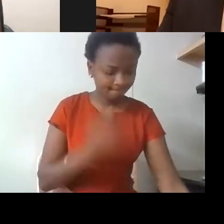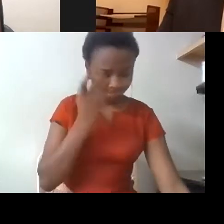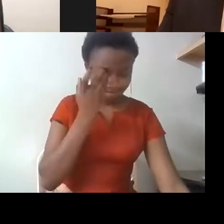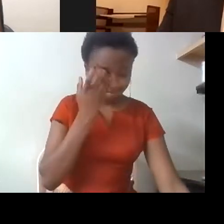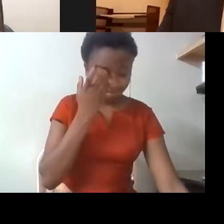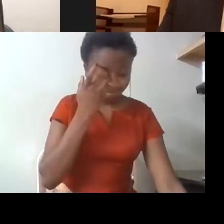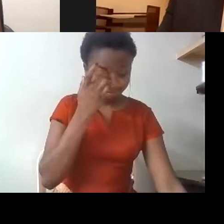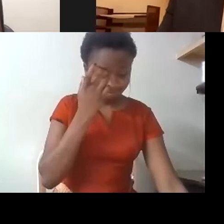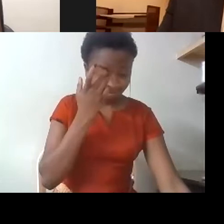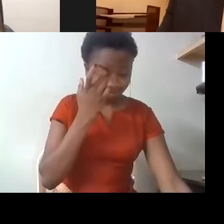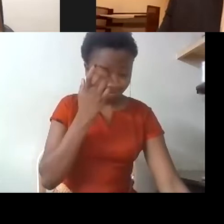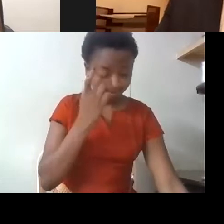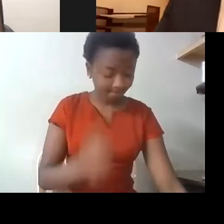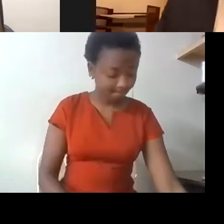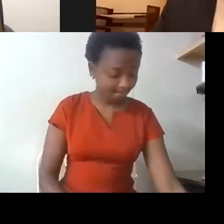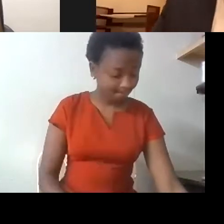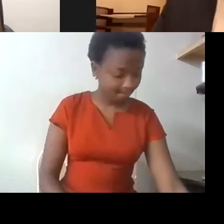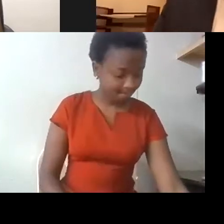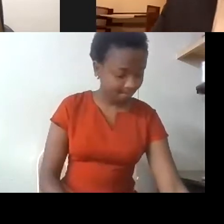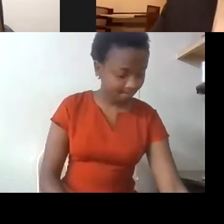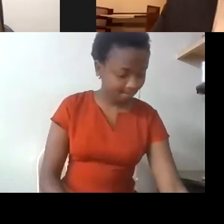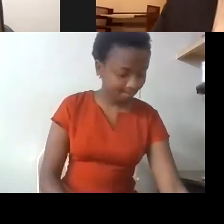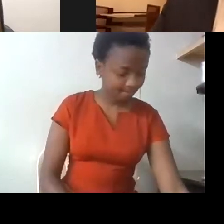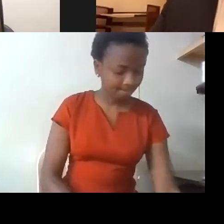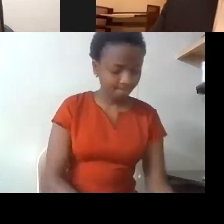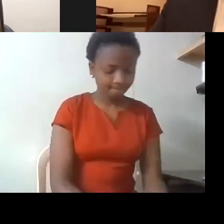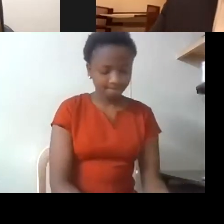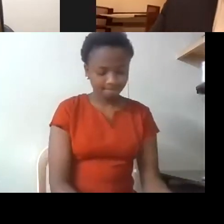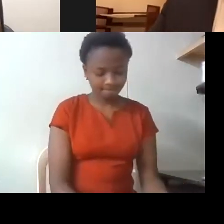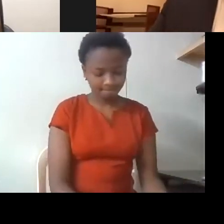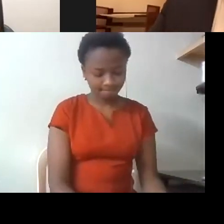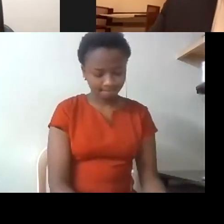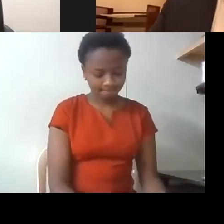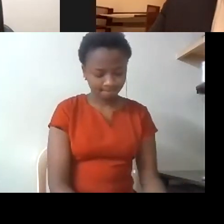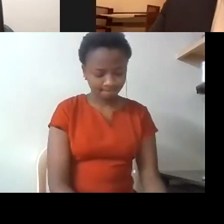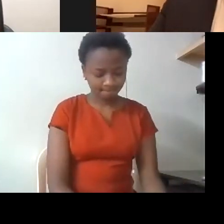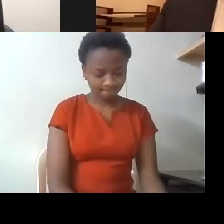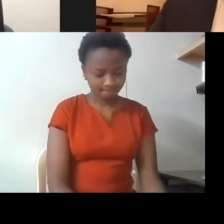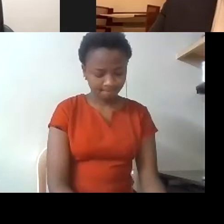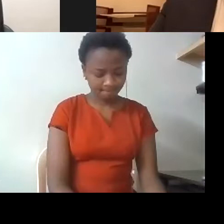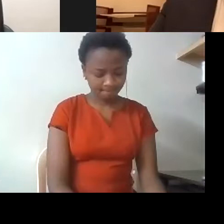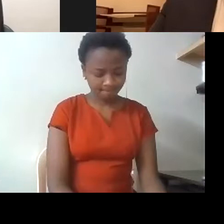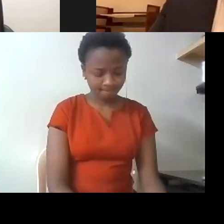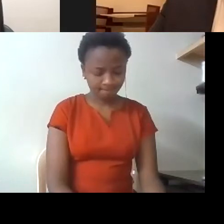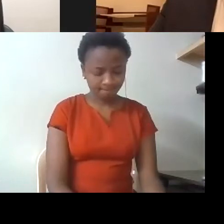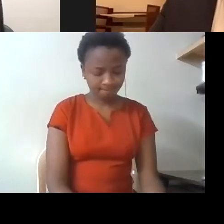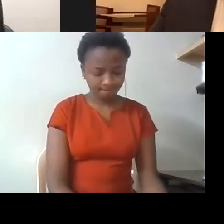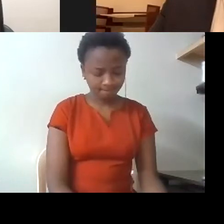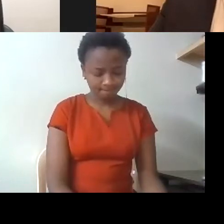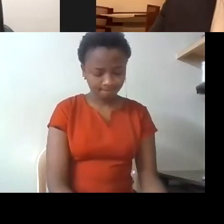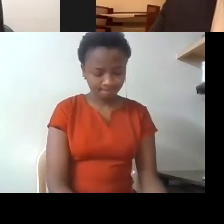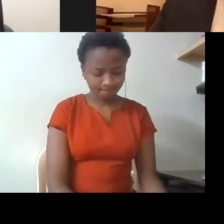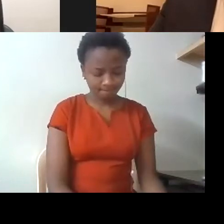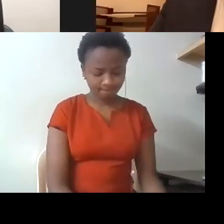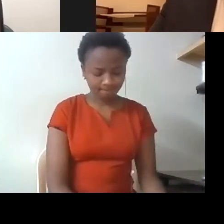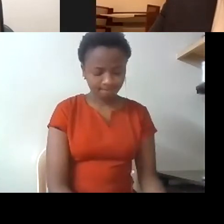translate from Spanish to English on the English channel. Thank you. Okay. Okay, please go. I'm sorry. It